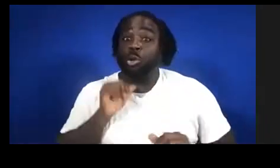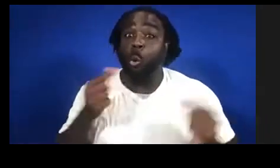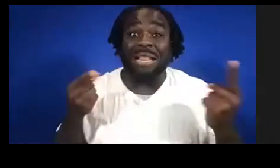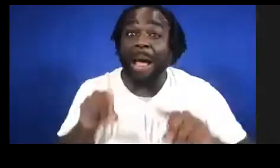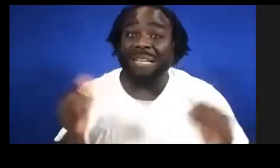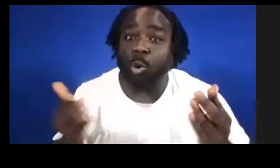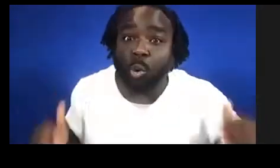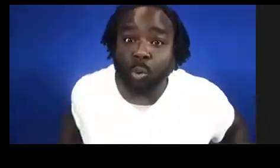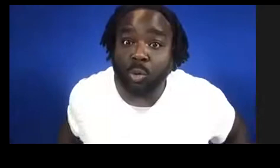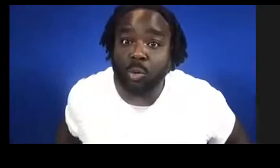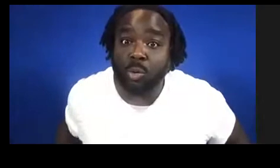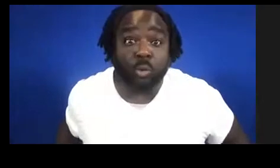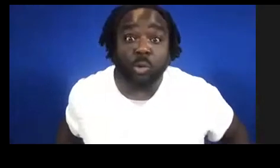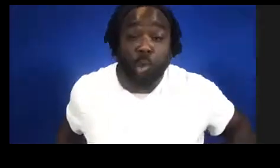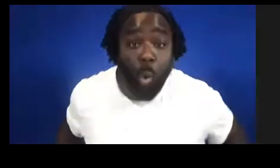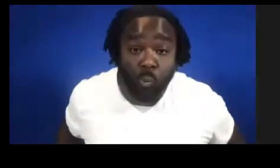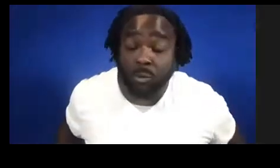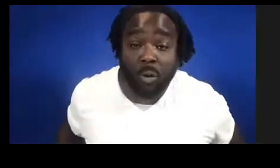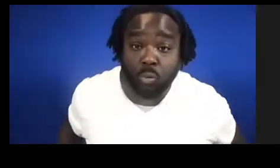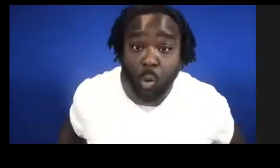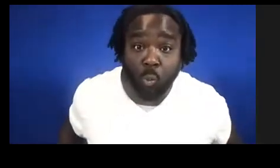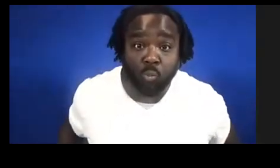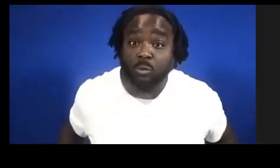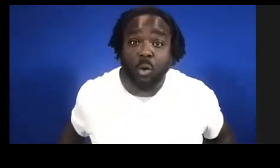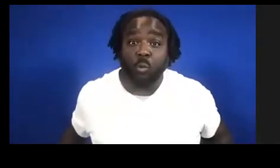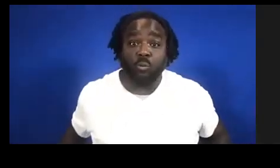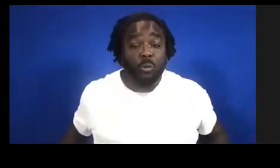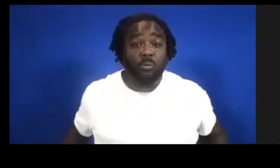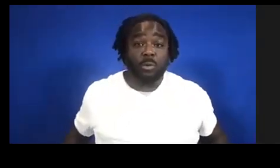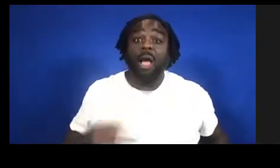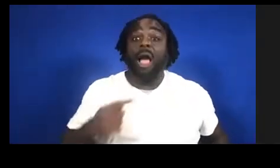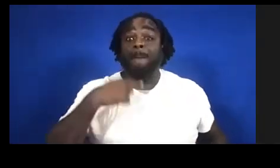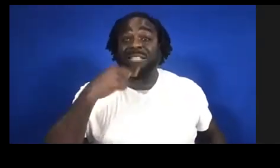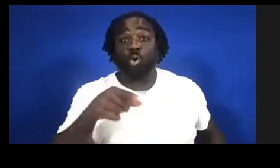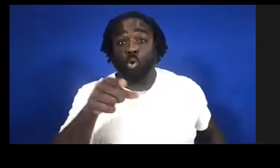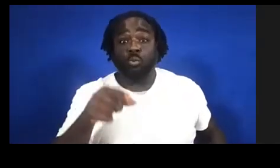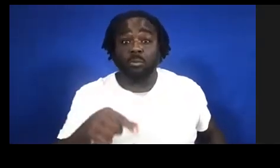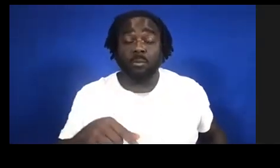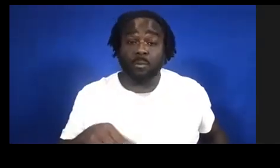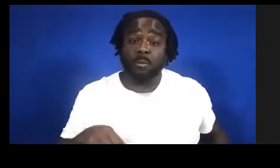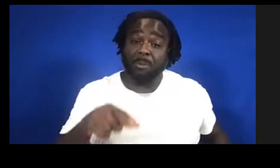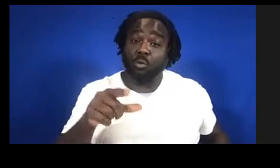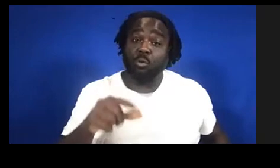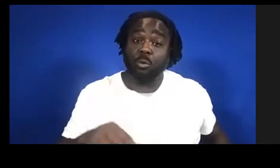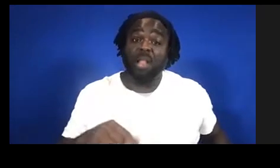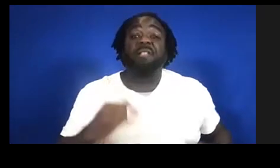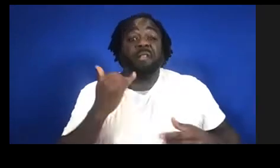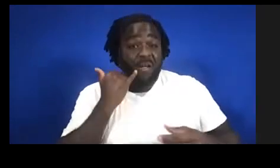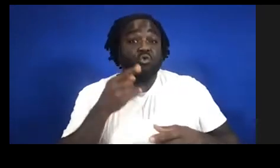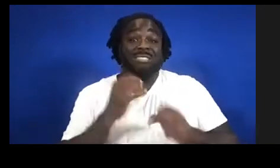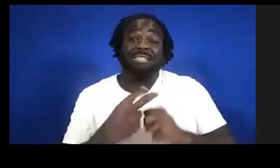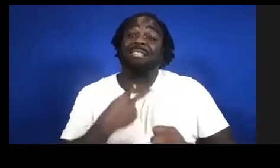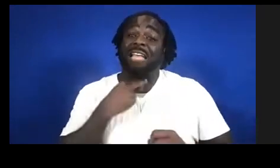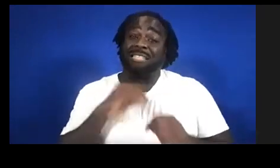oh, I'm avoid rush hour. You can't avoid no rush hour here. Everything is rush hour. I'm telling you.